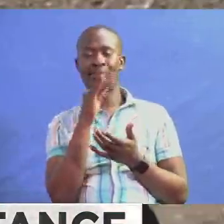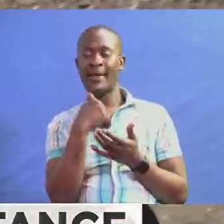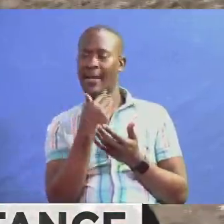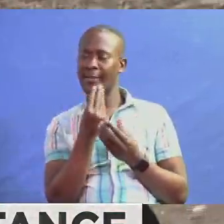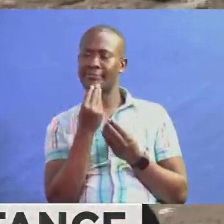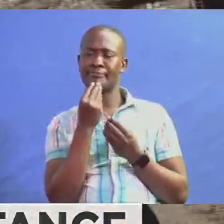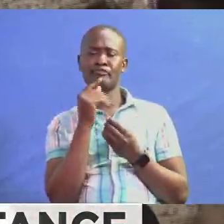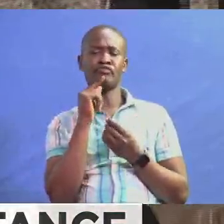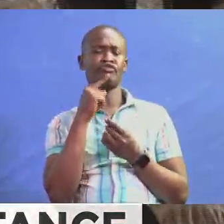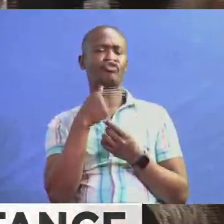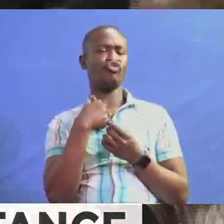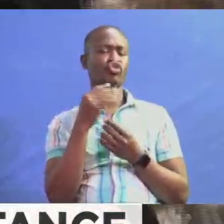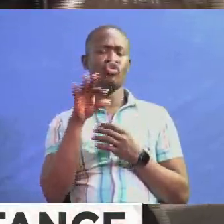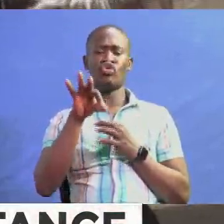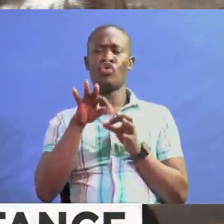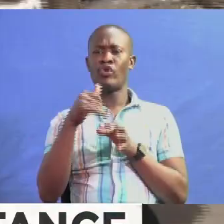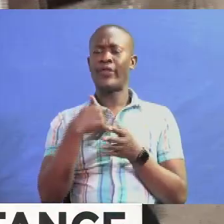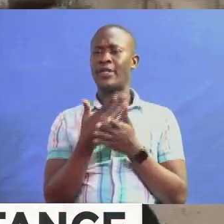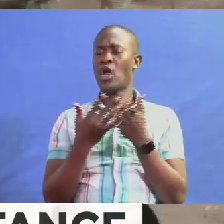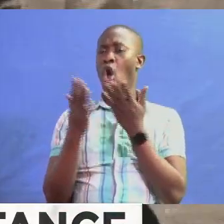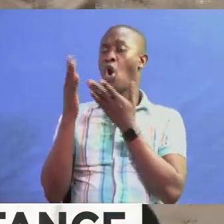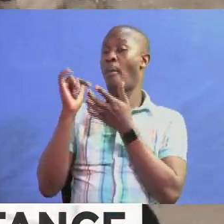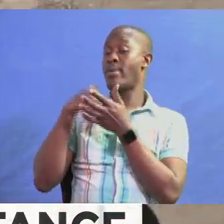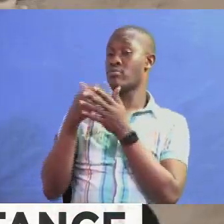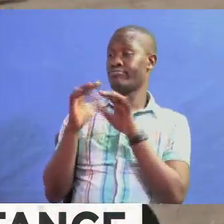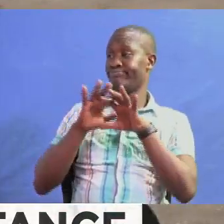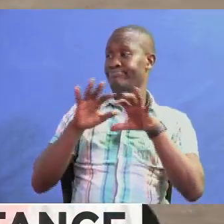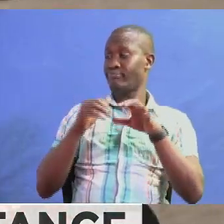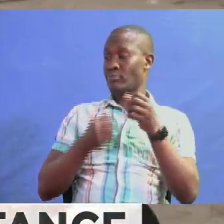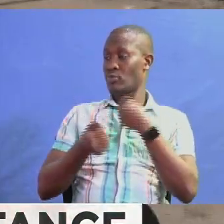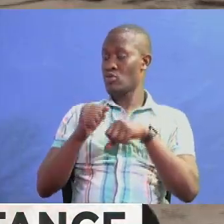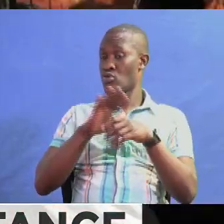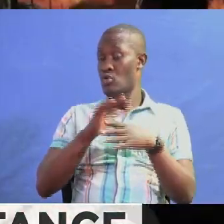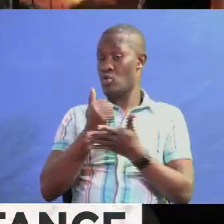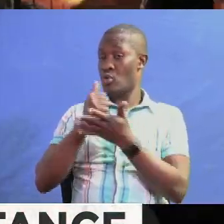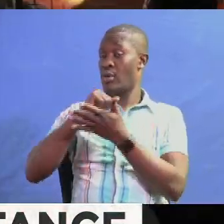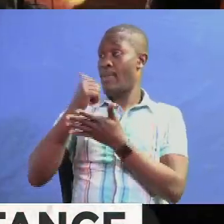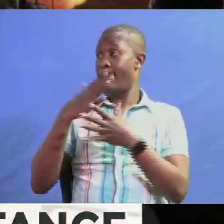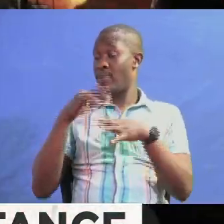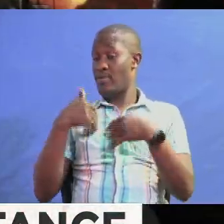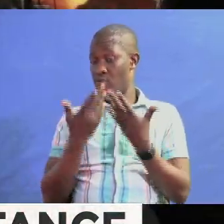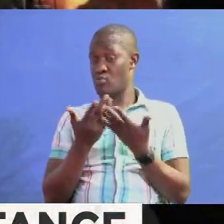soil. Mushroom mitigation pioneers are hoping to expand their efforts to help people anywhere who are